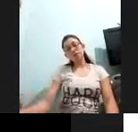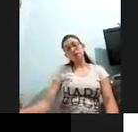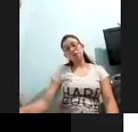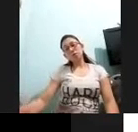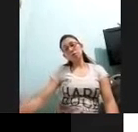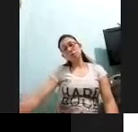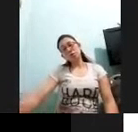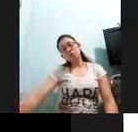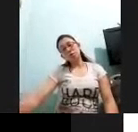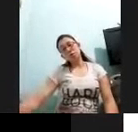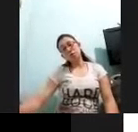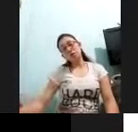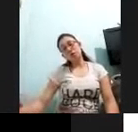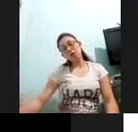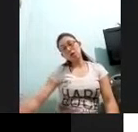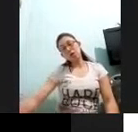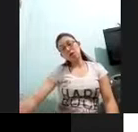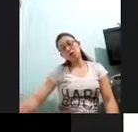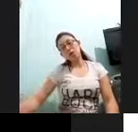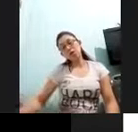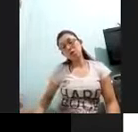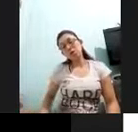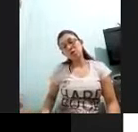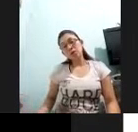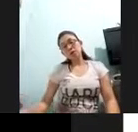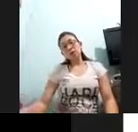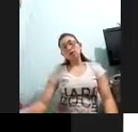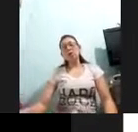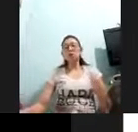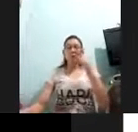Good evening, my name is Dario,